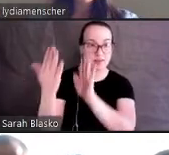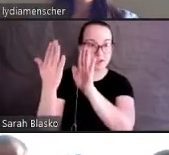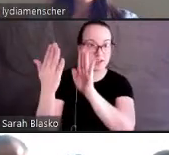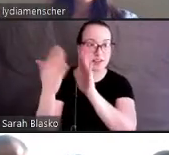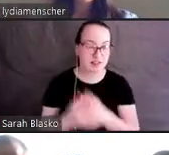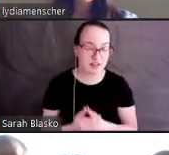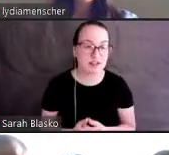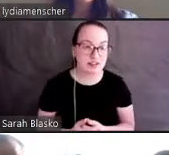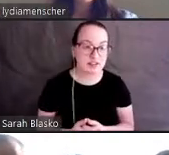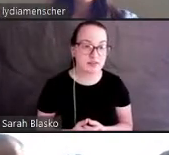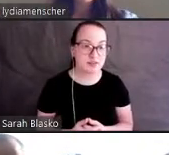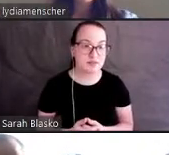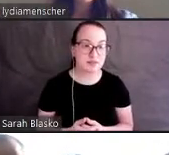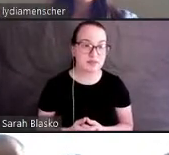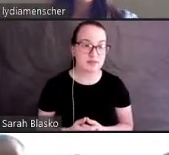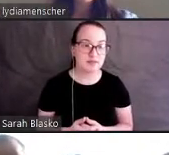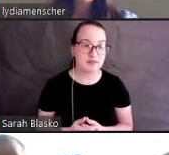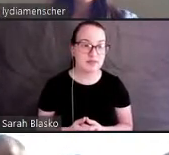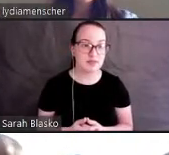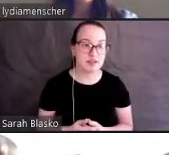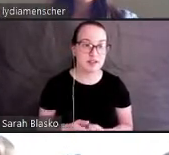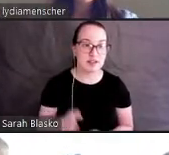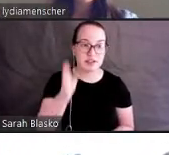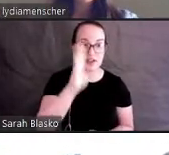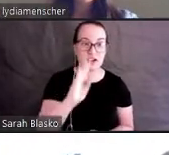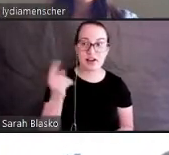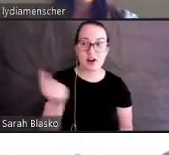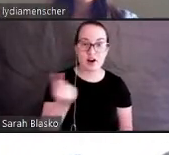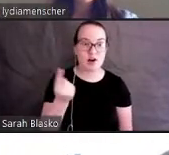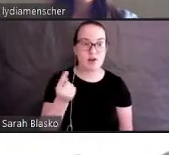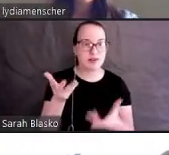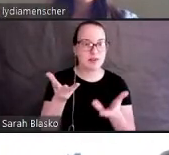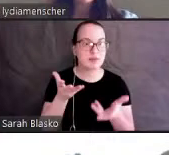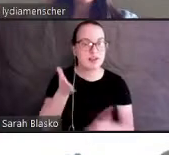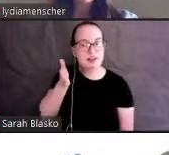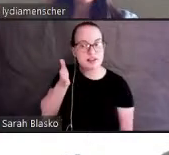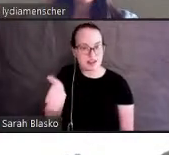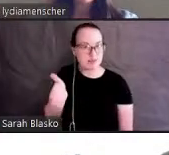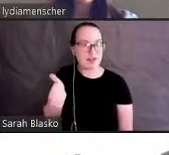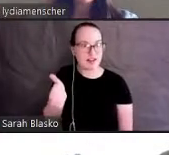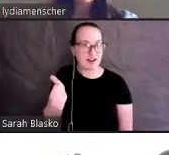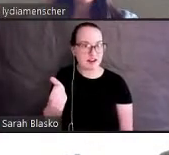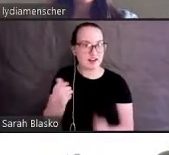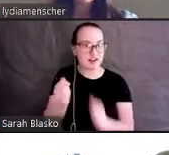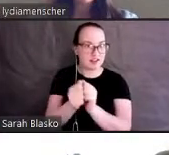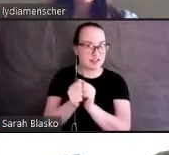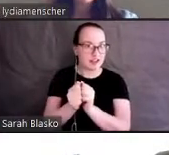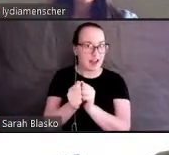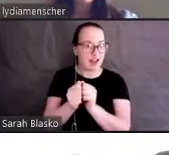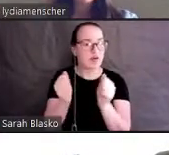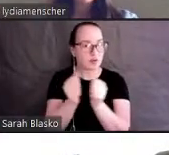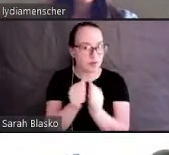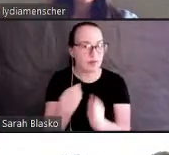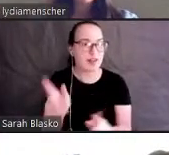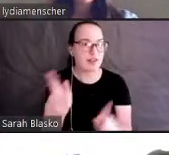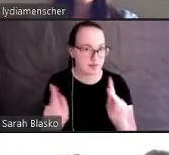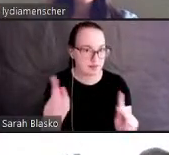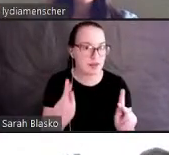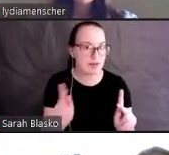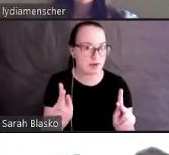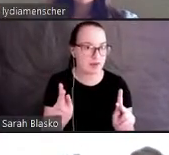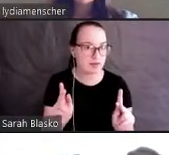to be his people's God, but he didn't just want to be their God. He wanted to be with